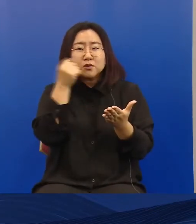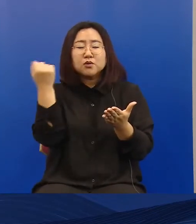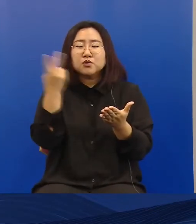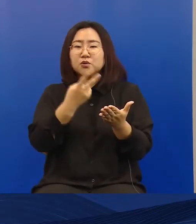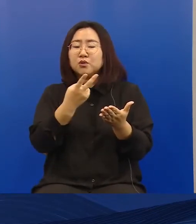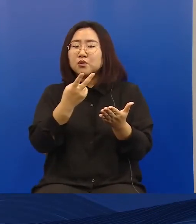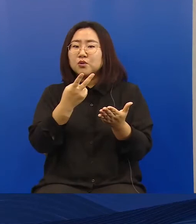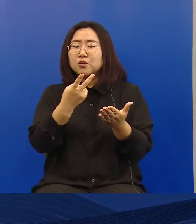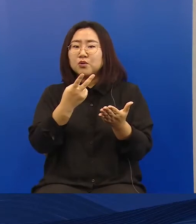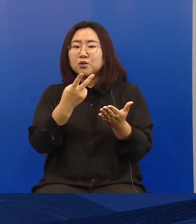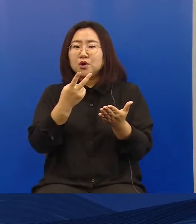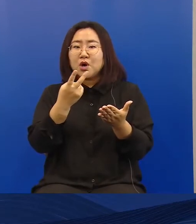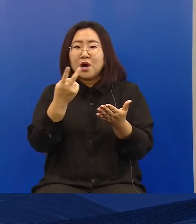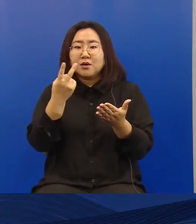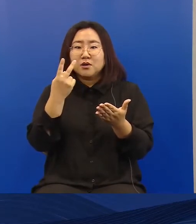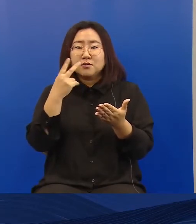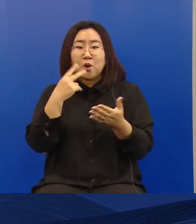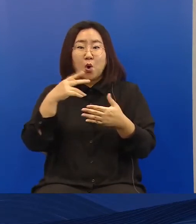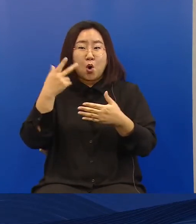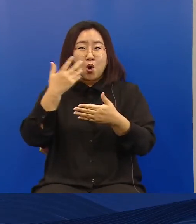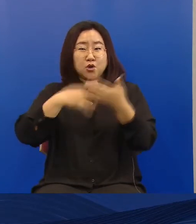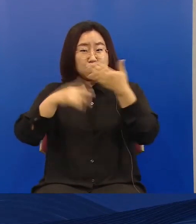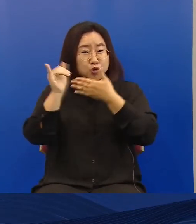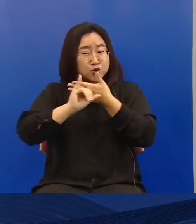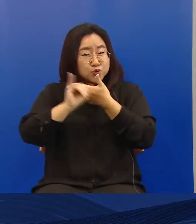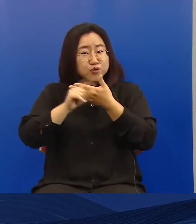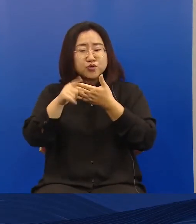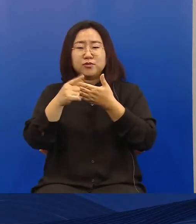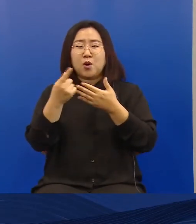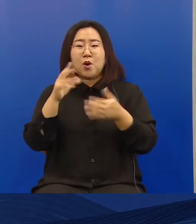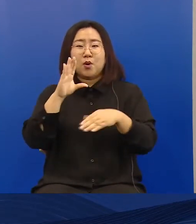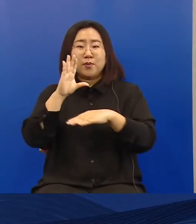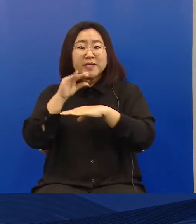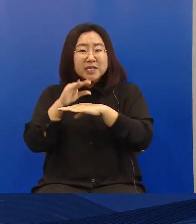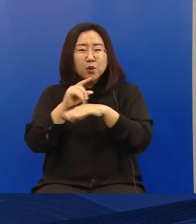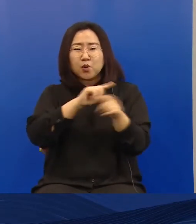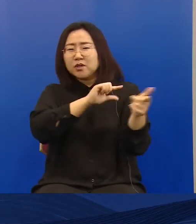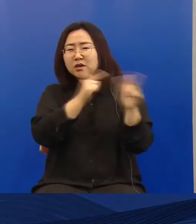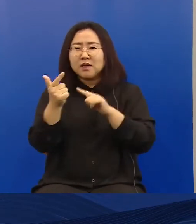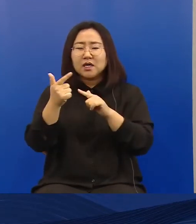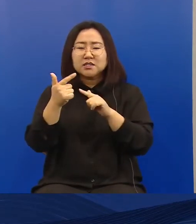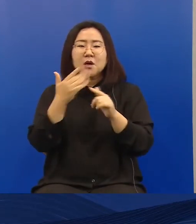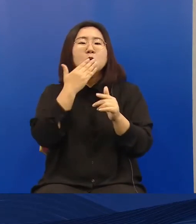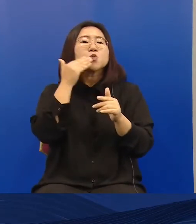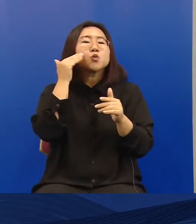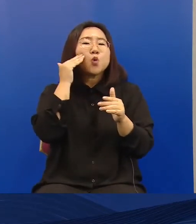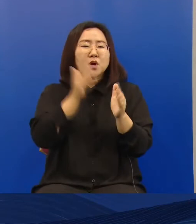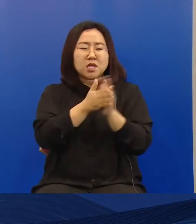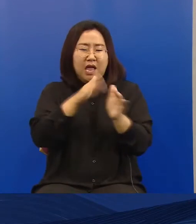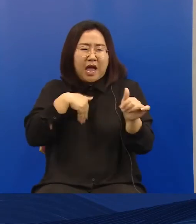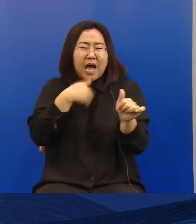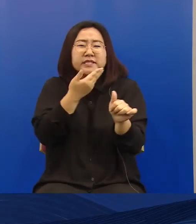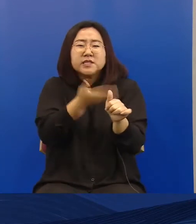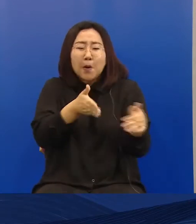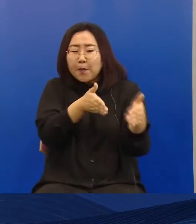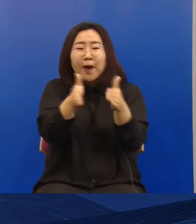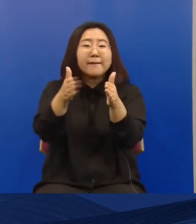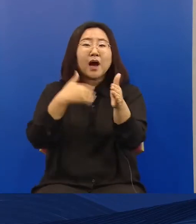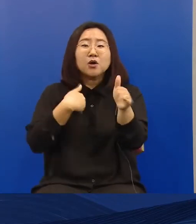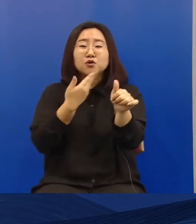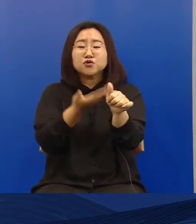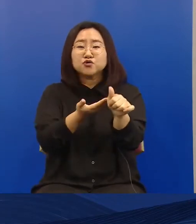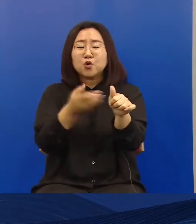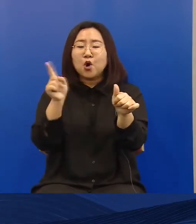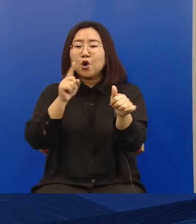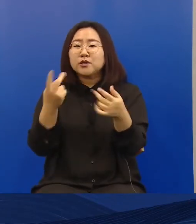service, providing information to deaf citizens about safety routes, about how to